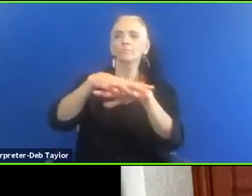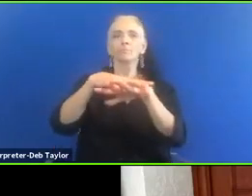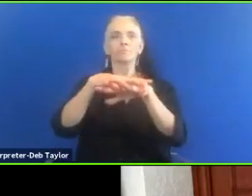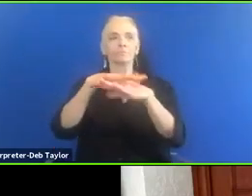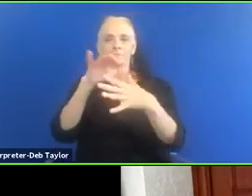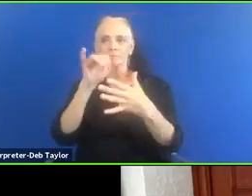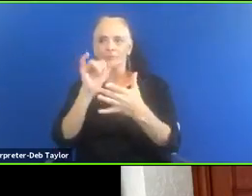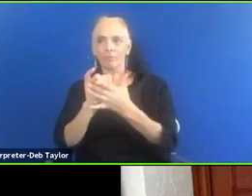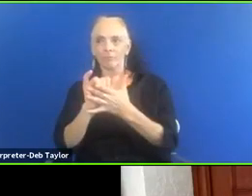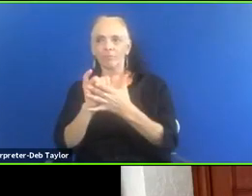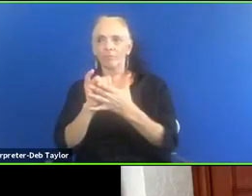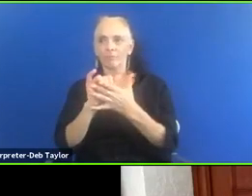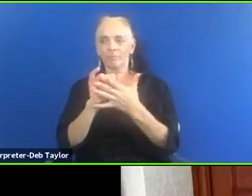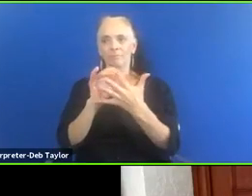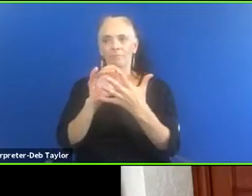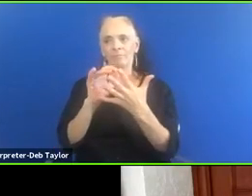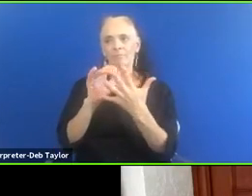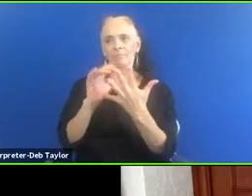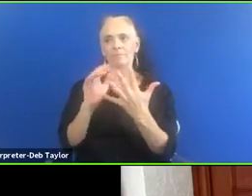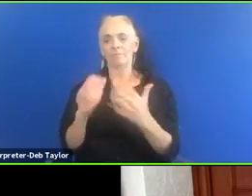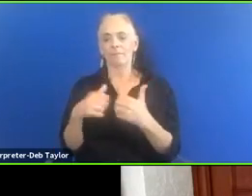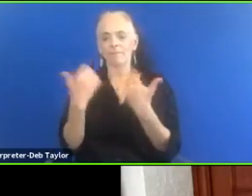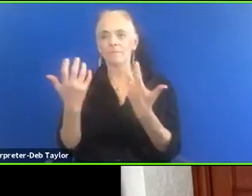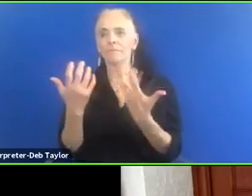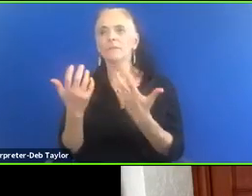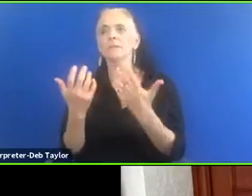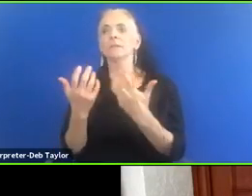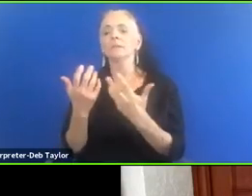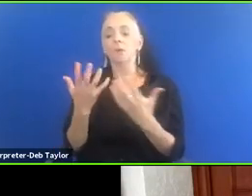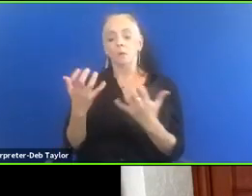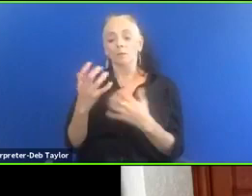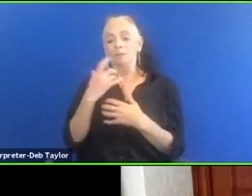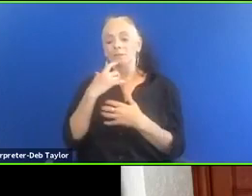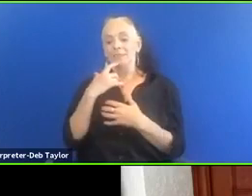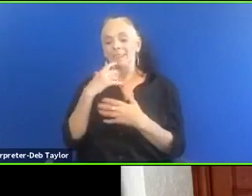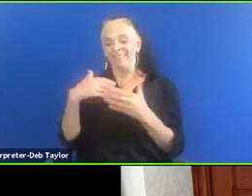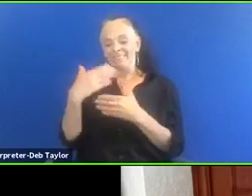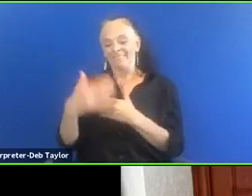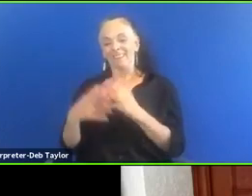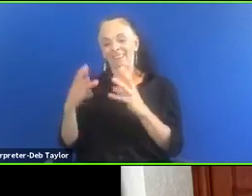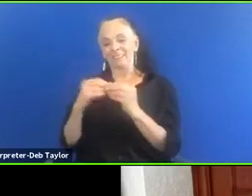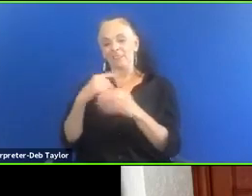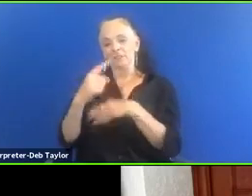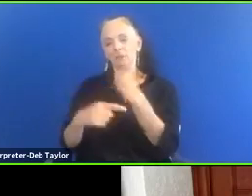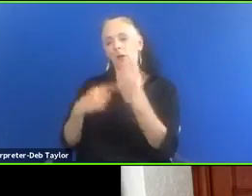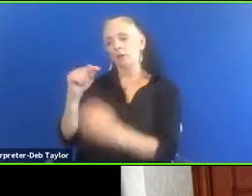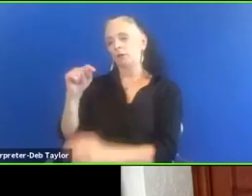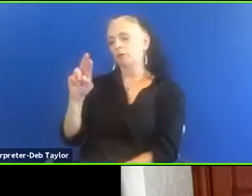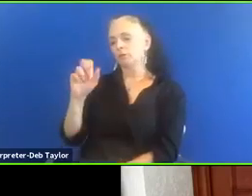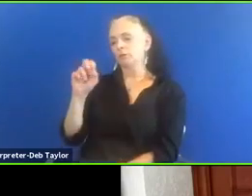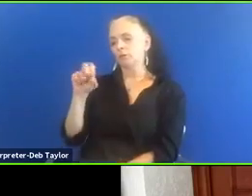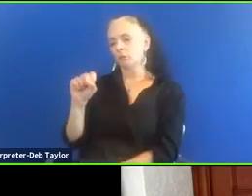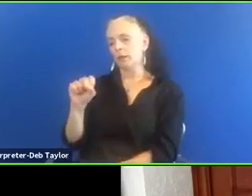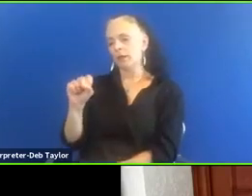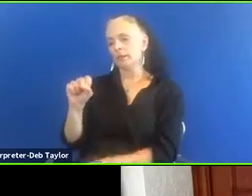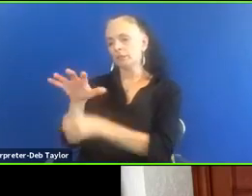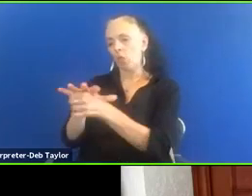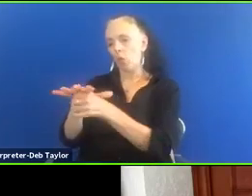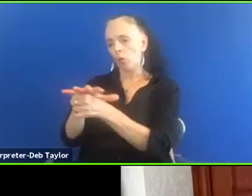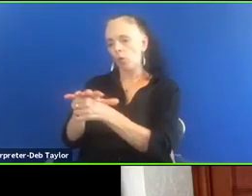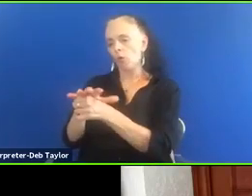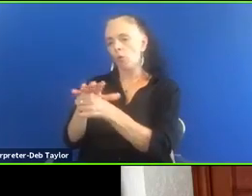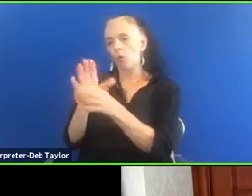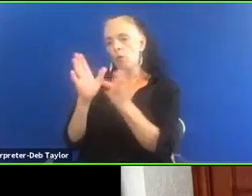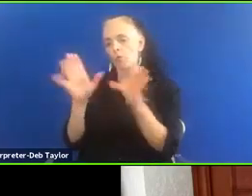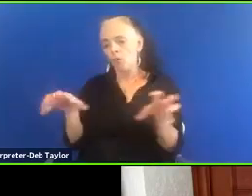will say that our next session on translocal organizing, we're going to go in depth on this and have some more examples and hear